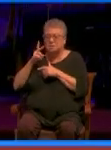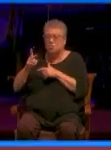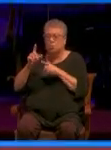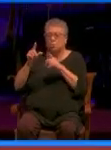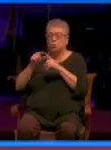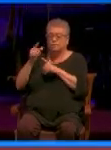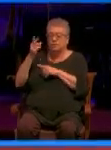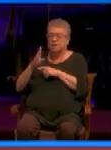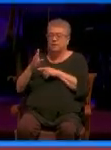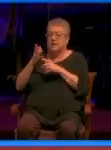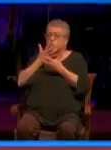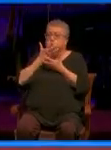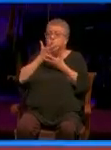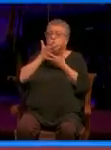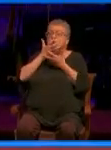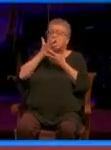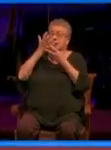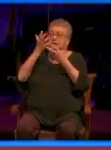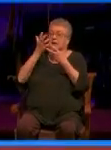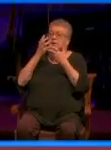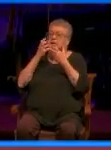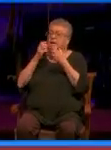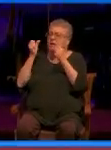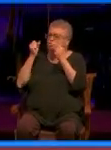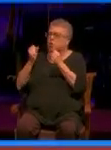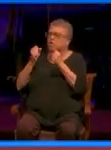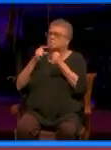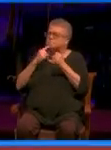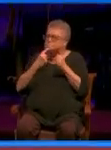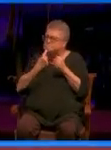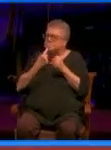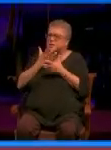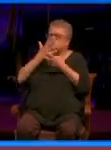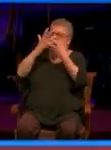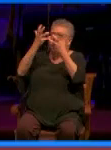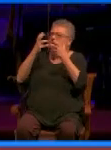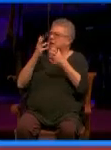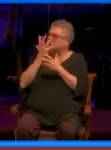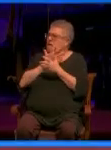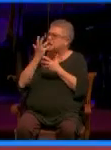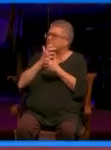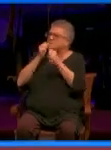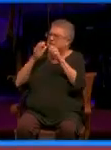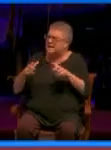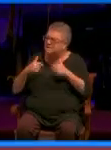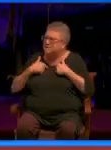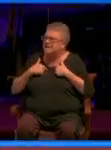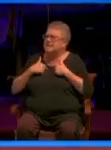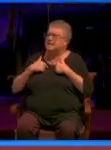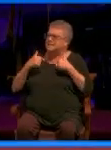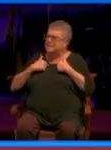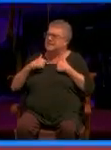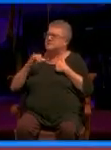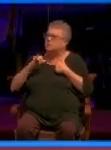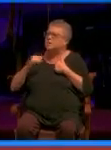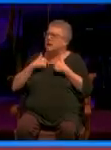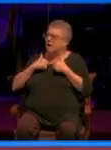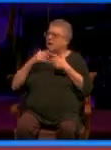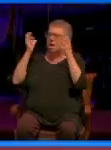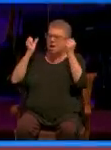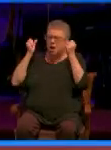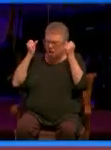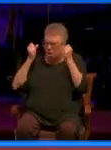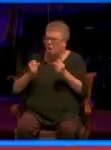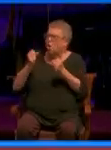father, he cried out exceedingly great and bitter cry. And he said to his father, 'Bless me, even me, alas, oh my